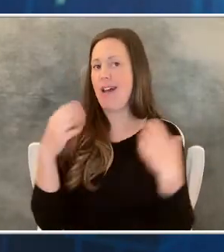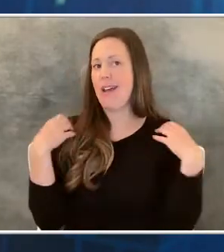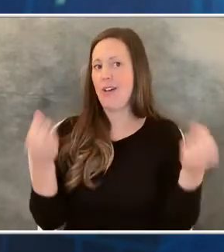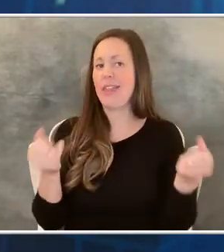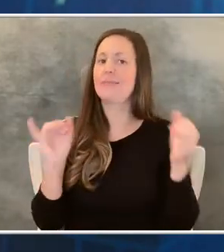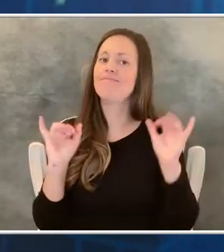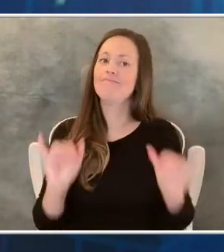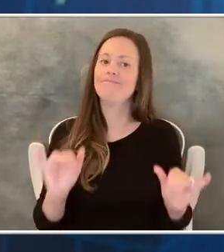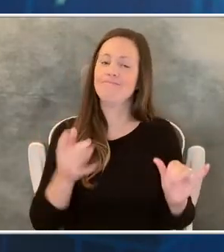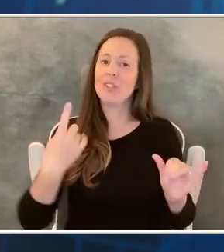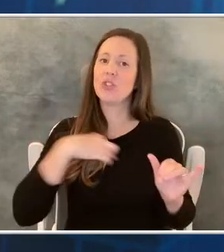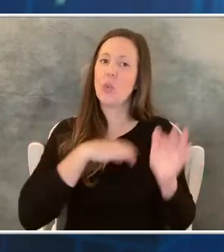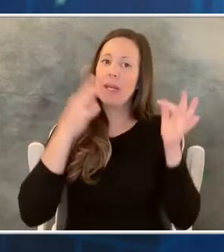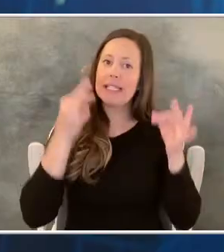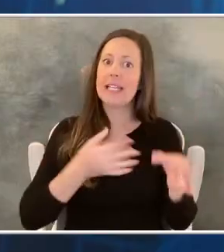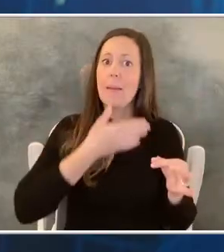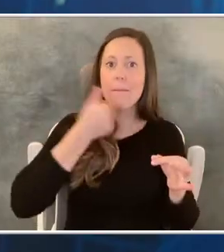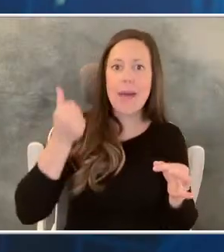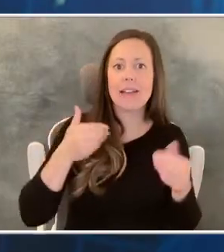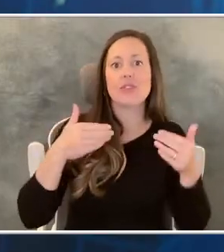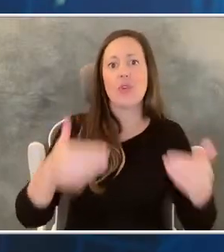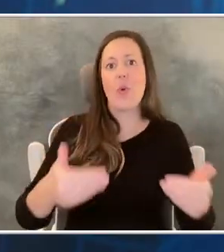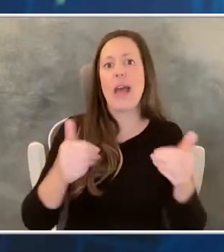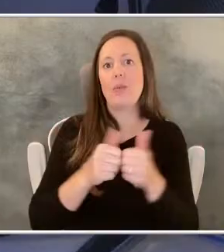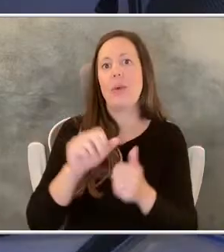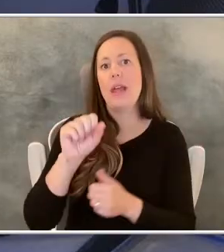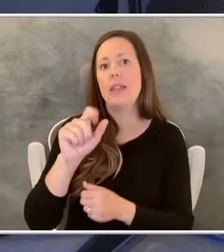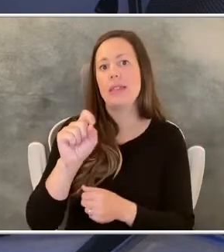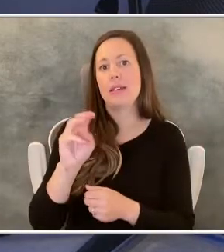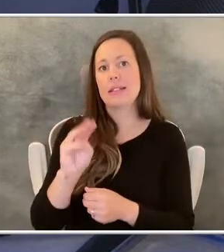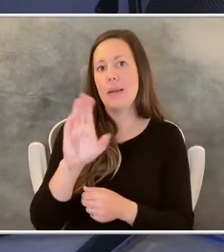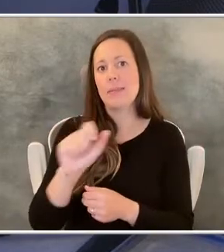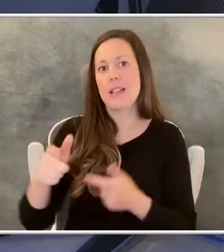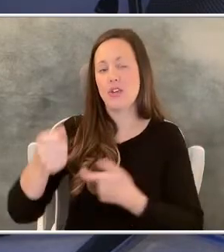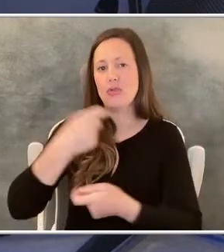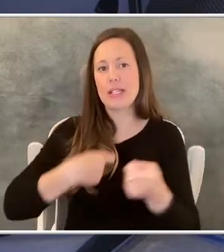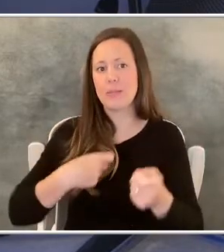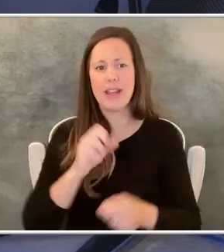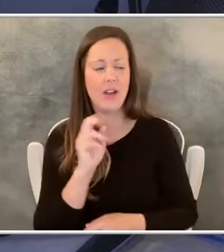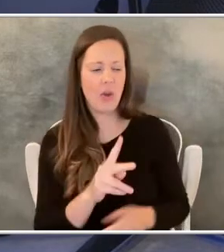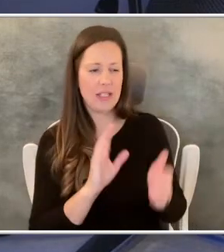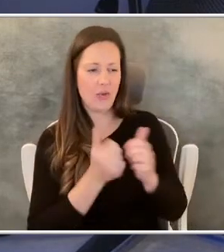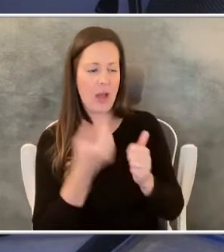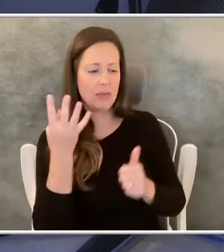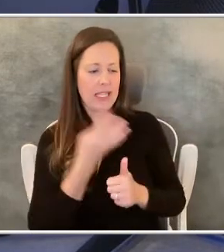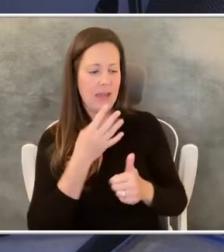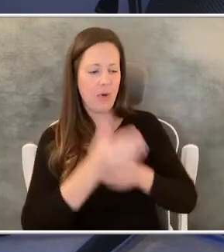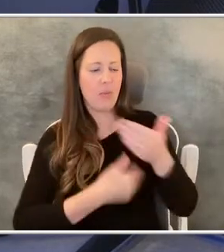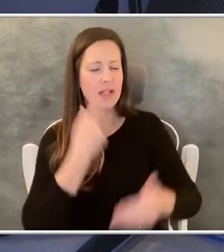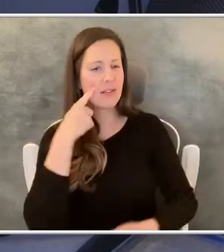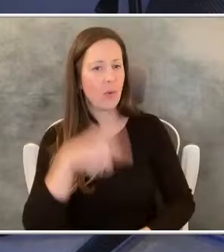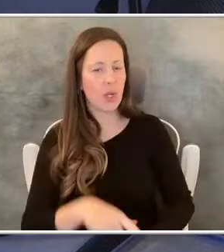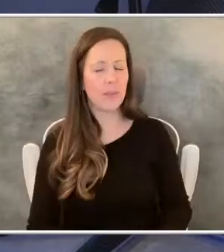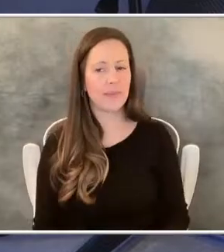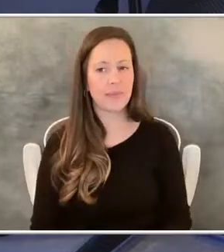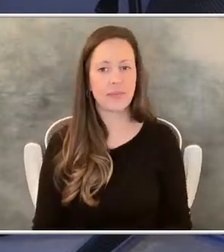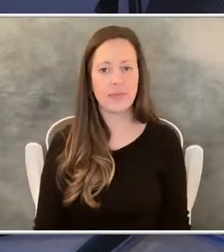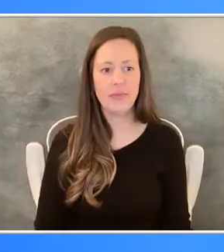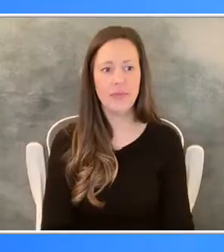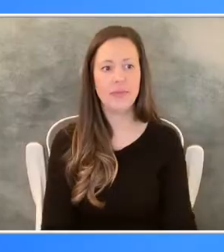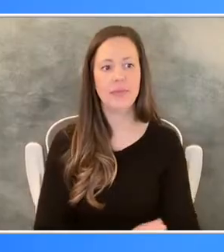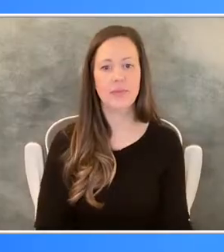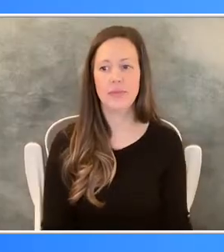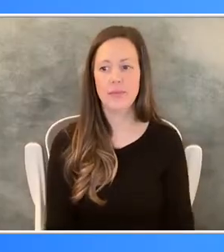we should proceed with a stem cell transplant. So how was the chemo process for you? What was that? Well, so the first few, I don't